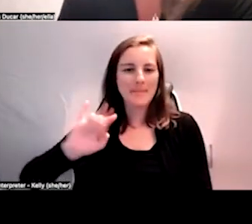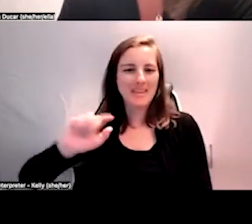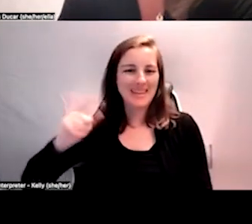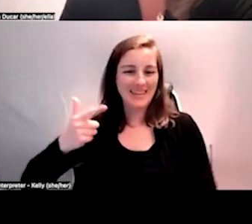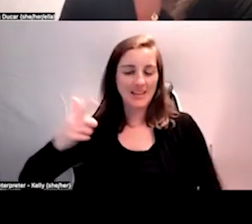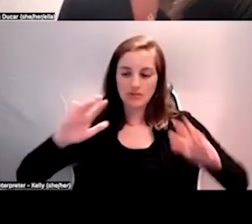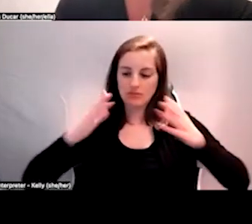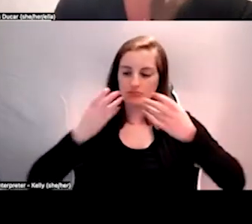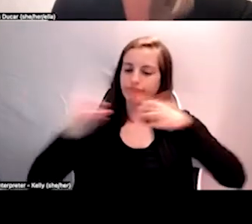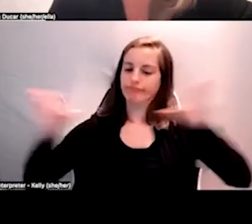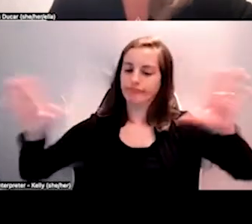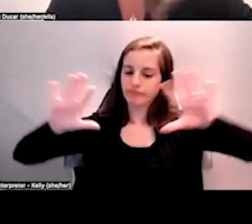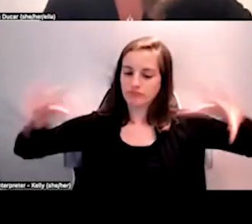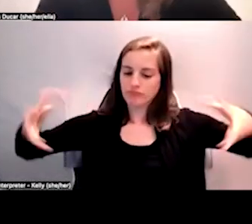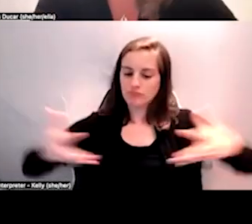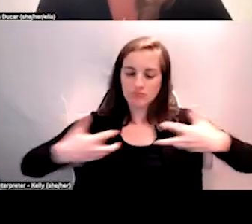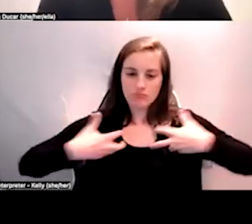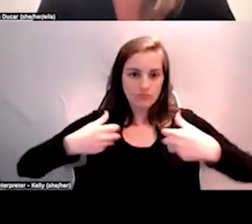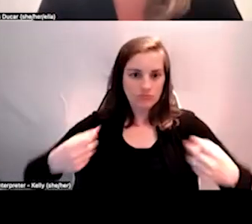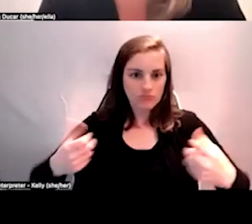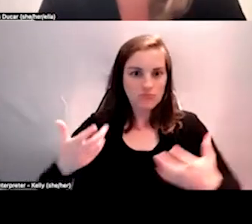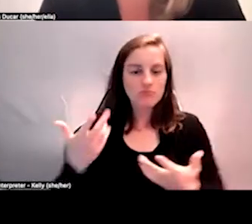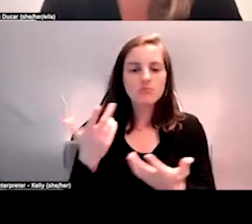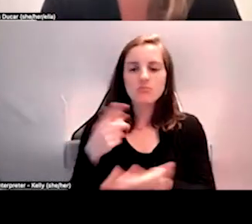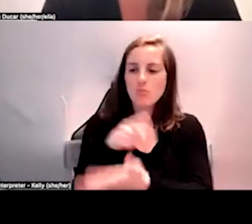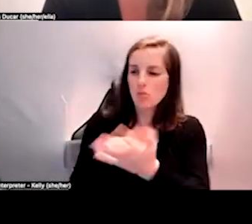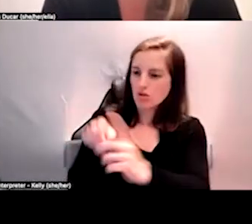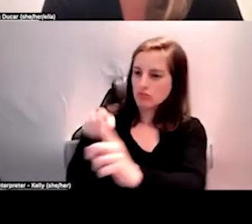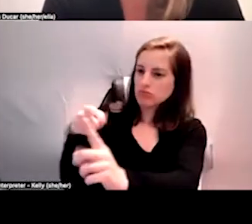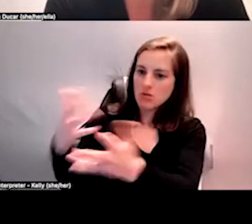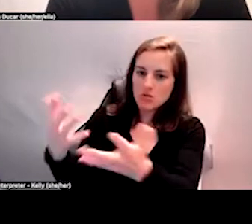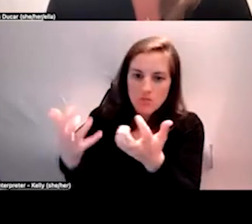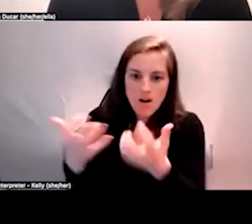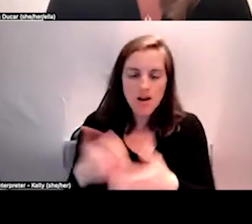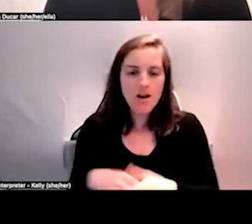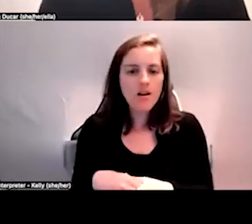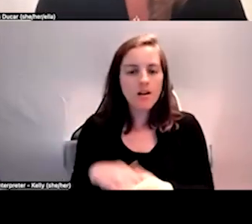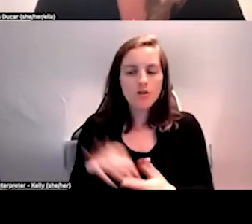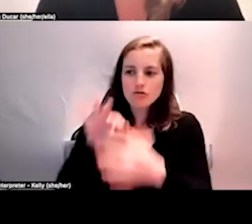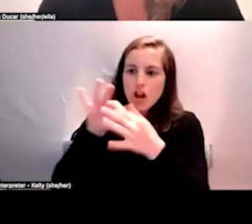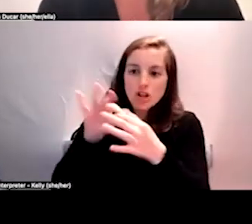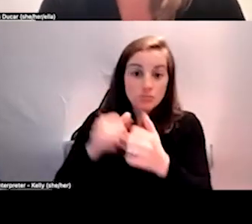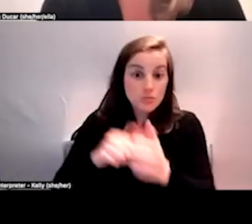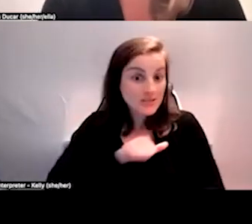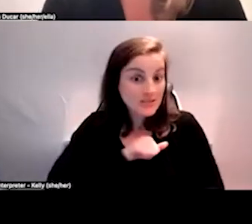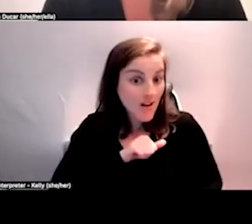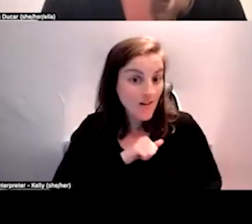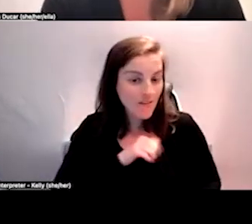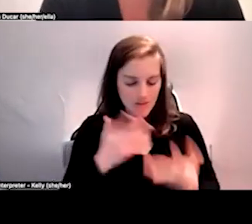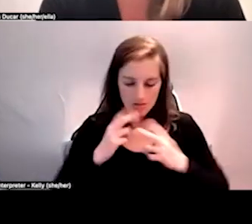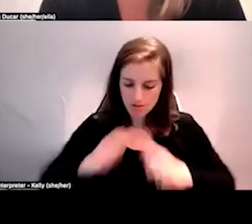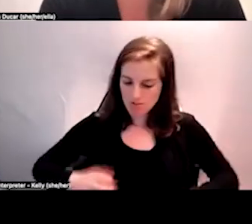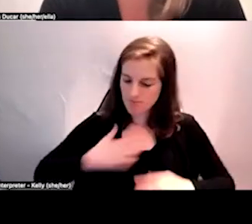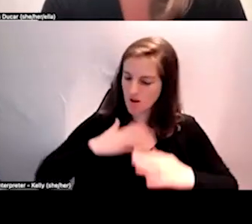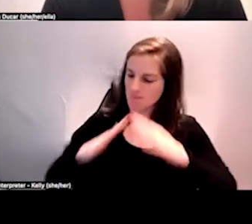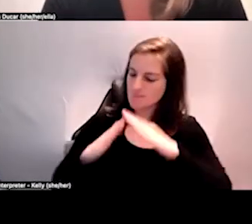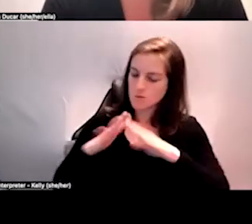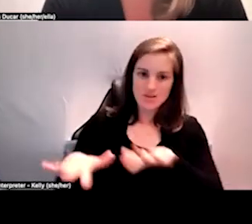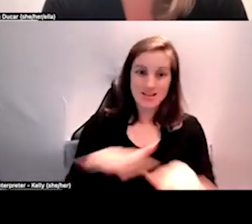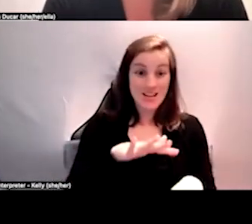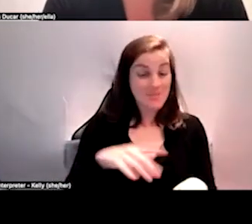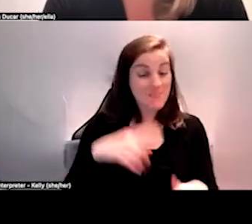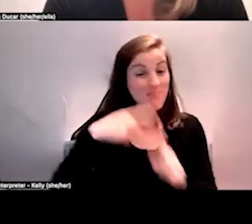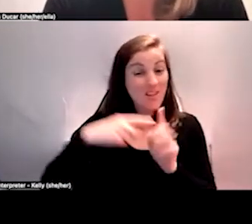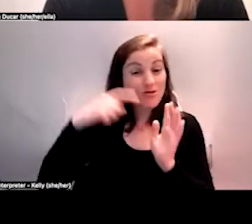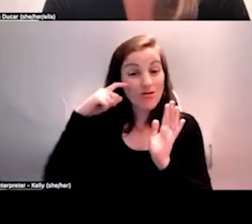really focusing on your relationships to yourself and to your community. And it's recognizing the reality of racism,